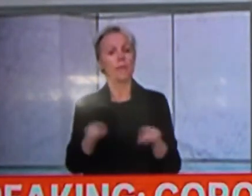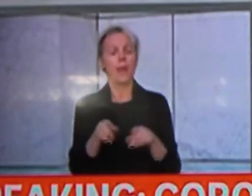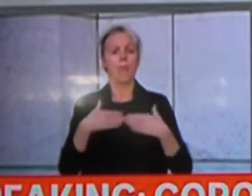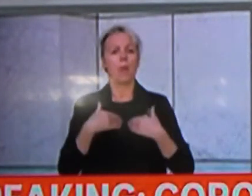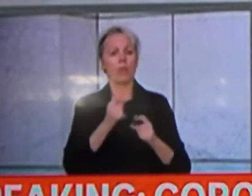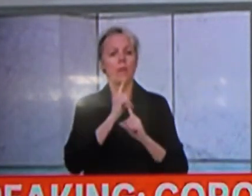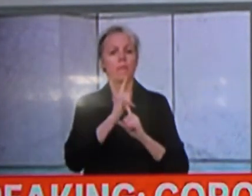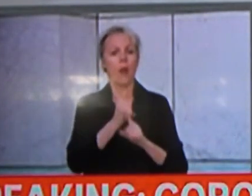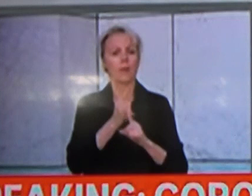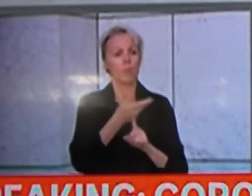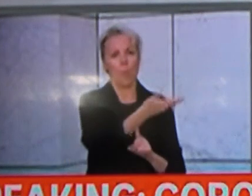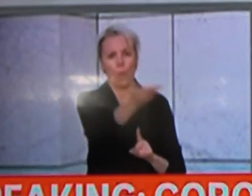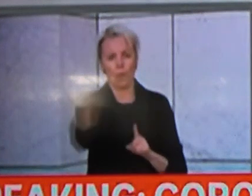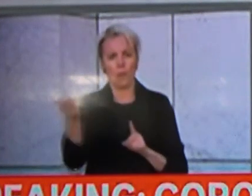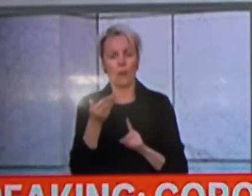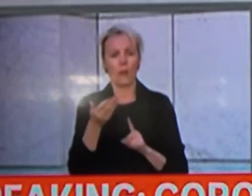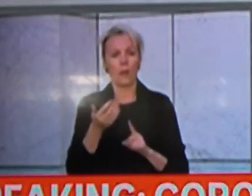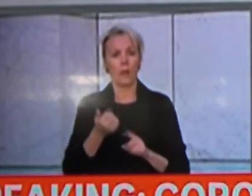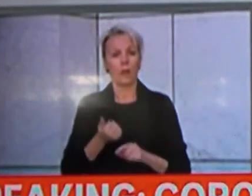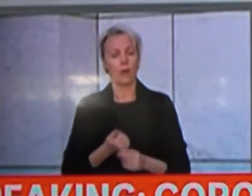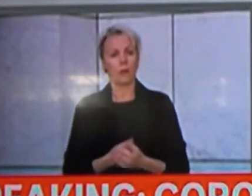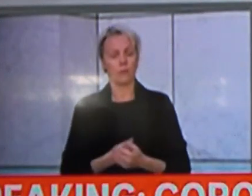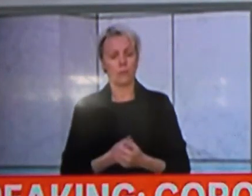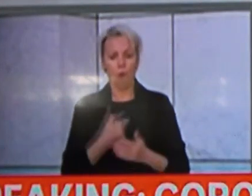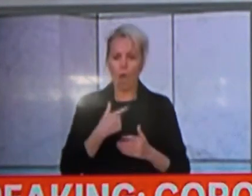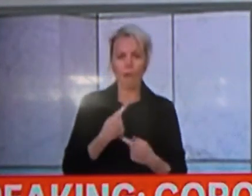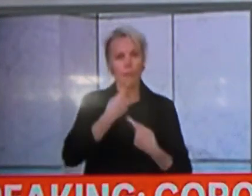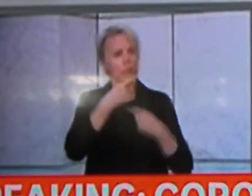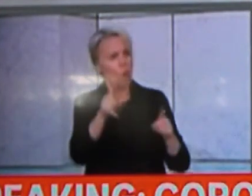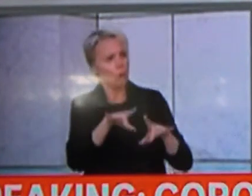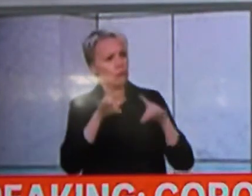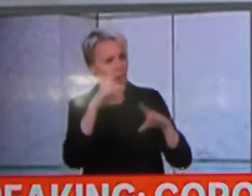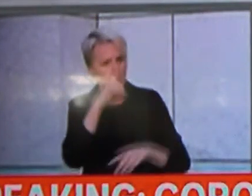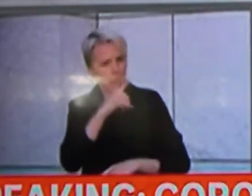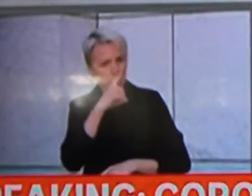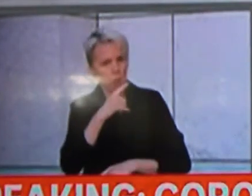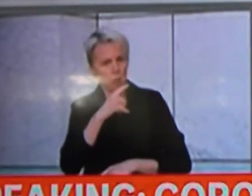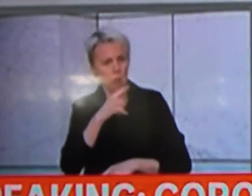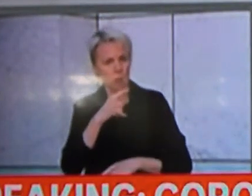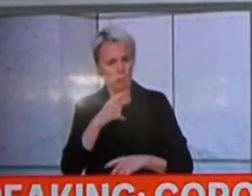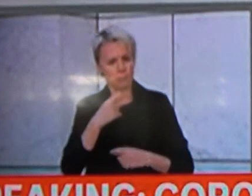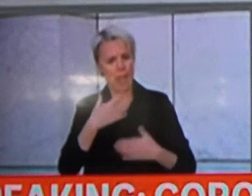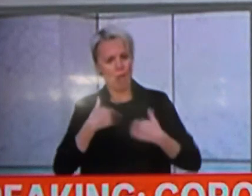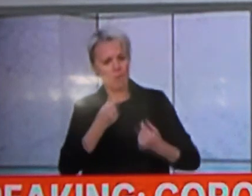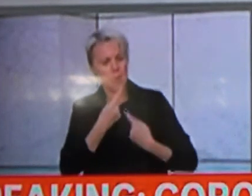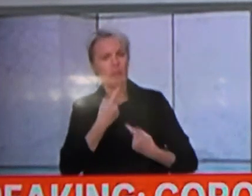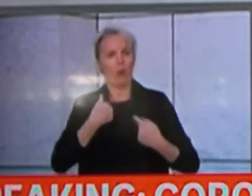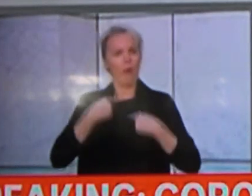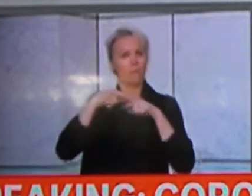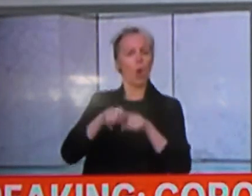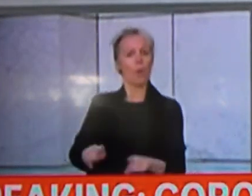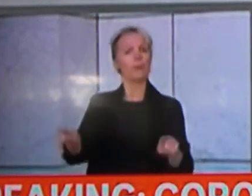advice and for attendance at school that I have offered to all Australians. I want to be very clear about that, but I would